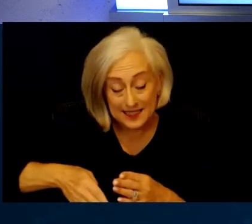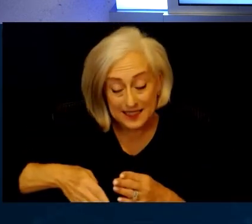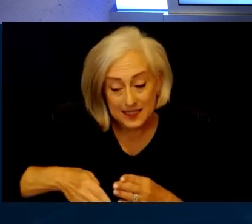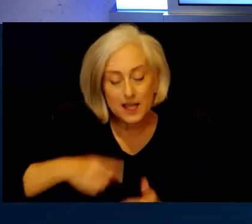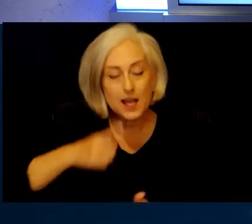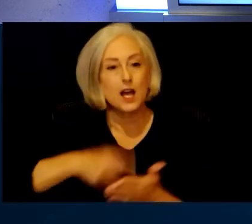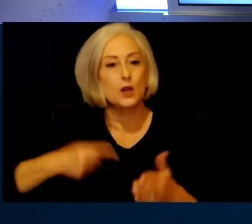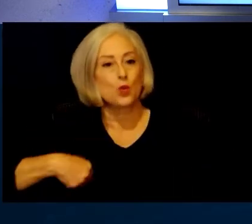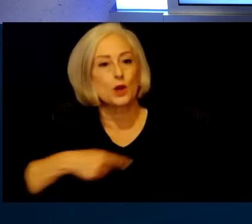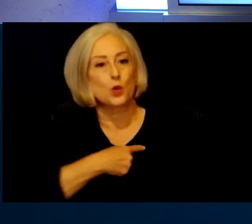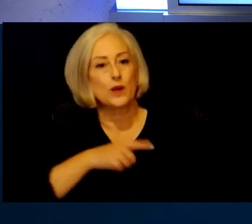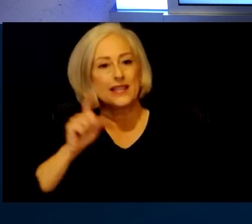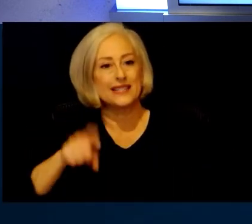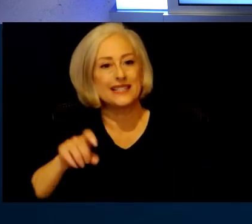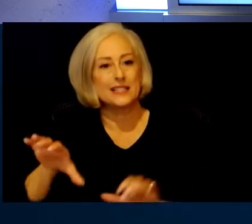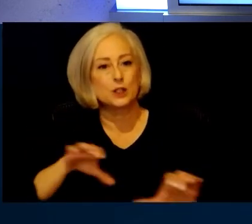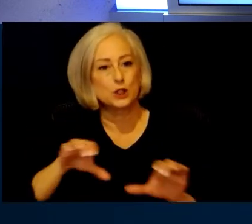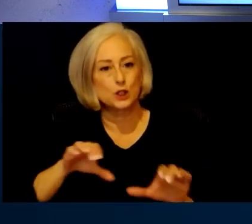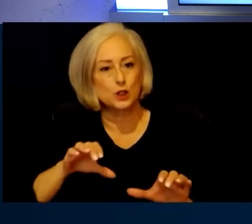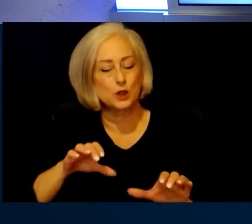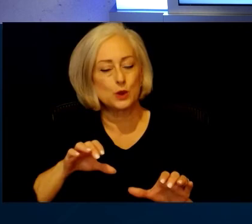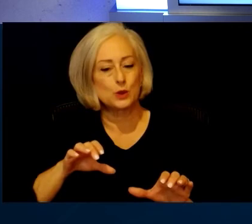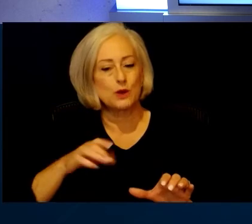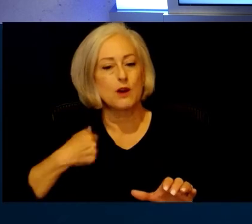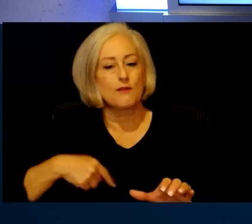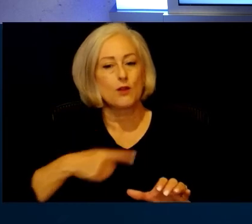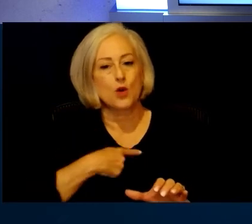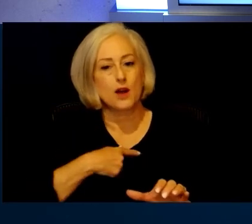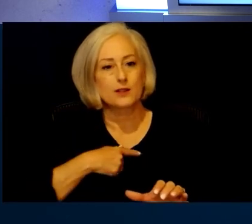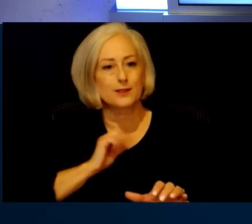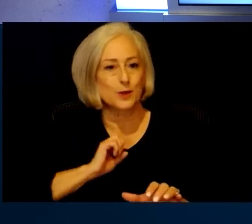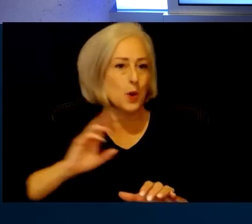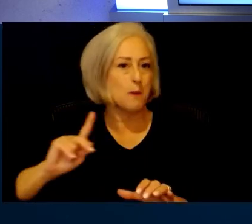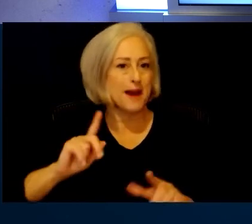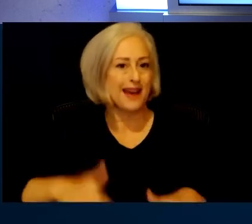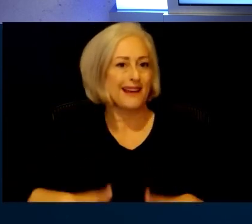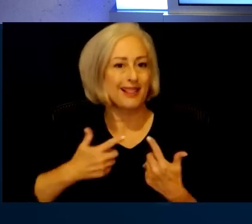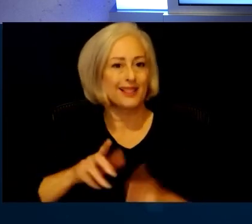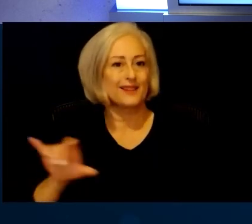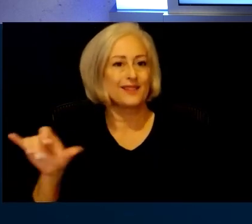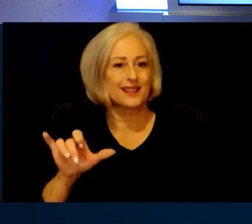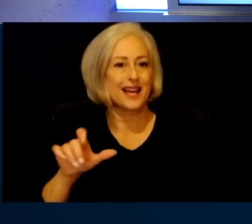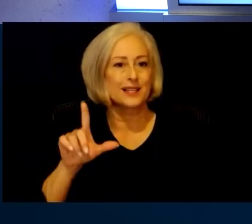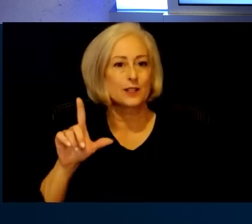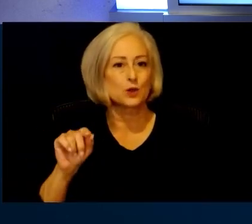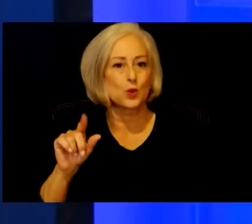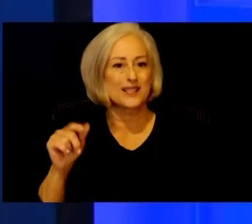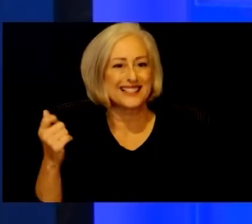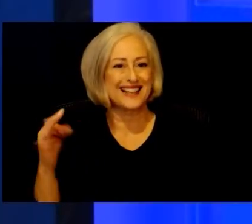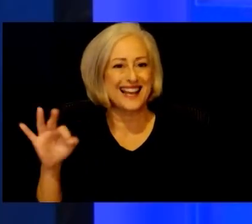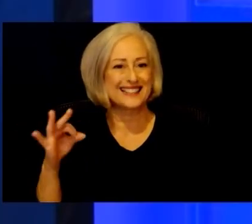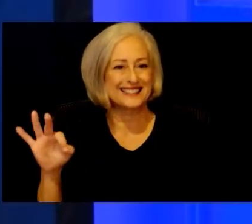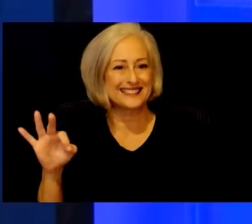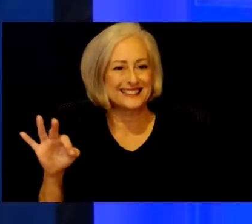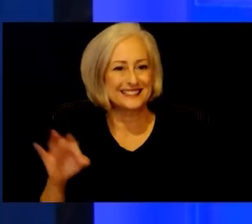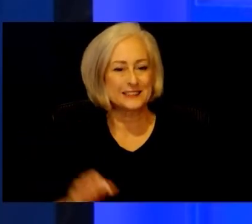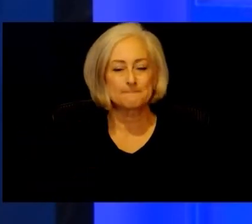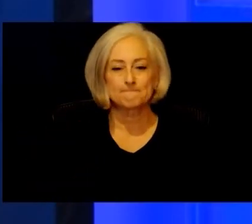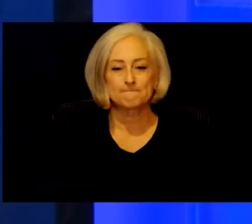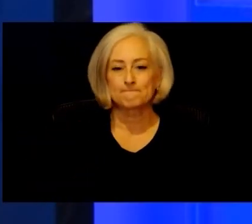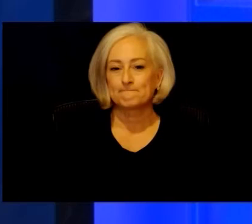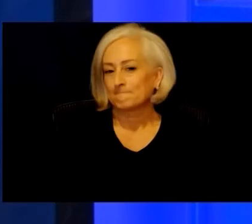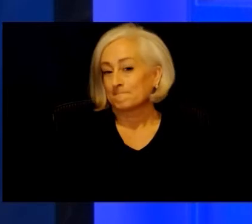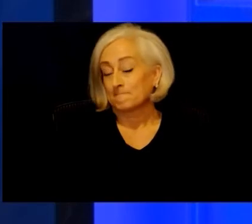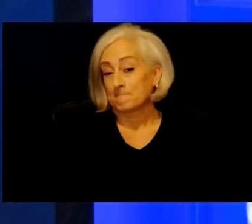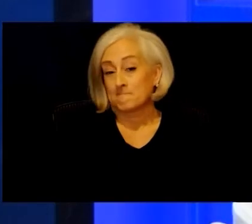What will have to happen for us to go back and live like it was in 2019? Yeah, I'm not sure what it will be